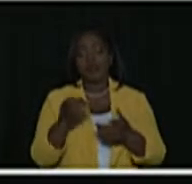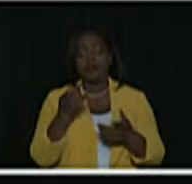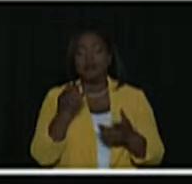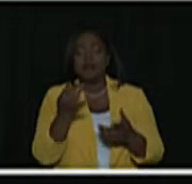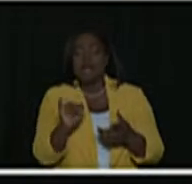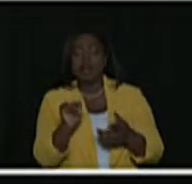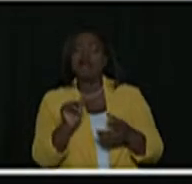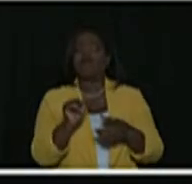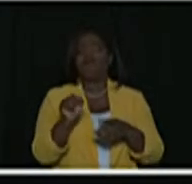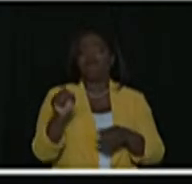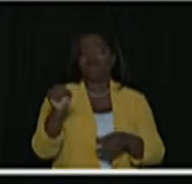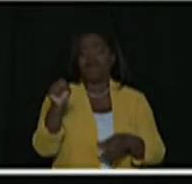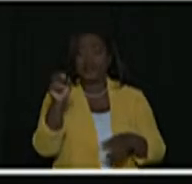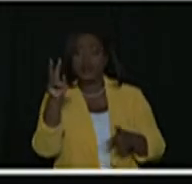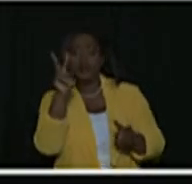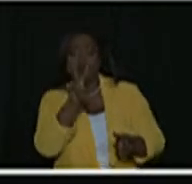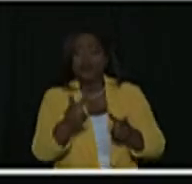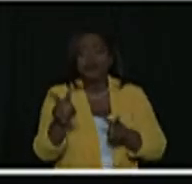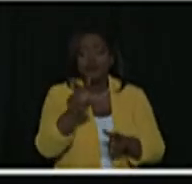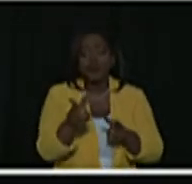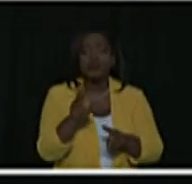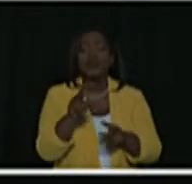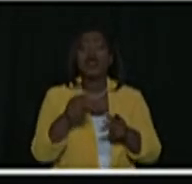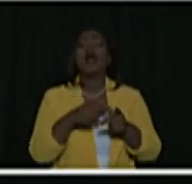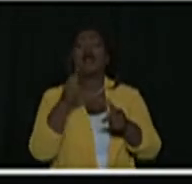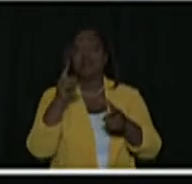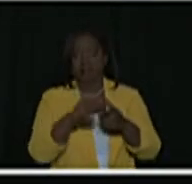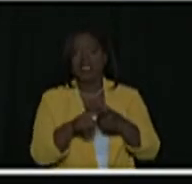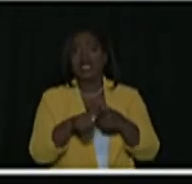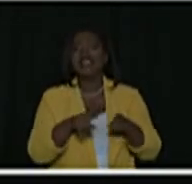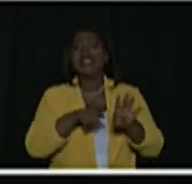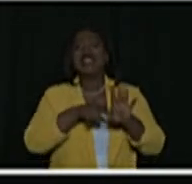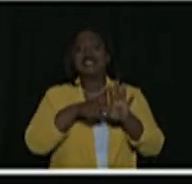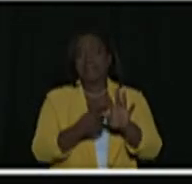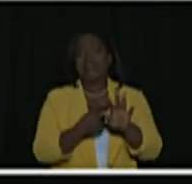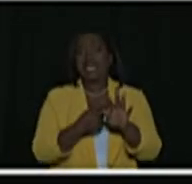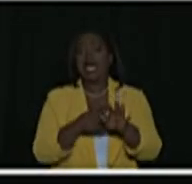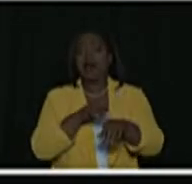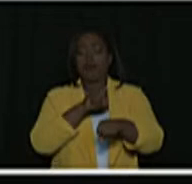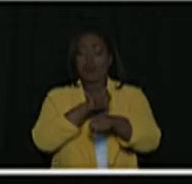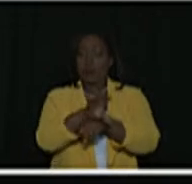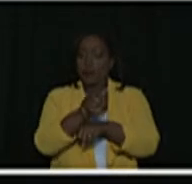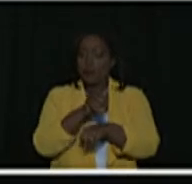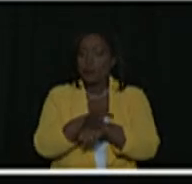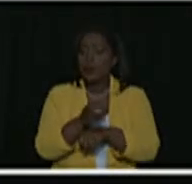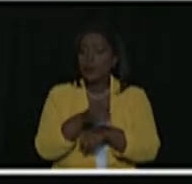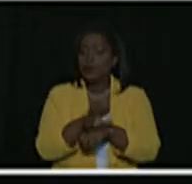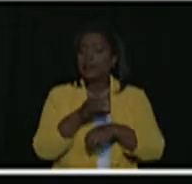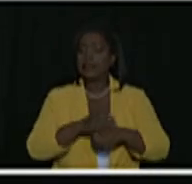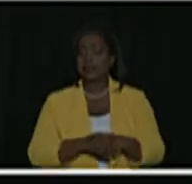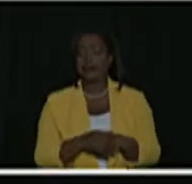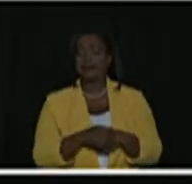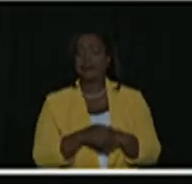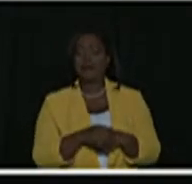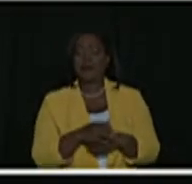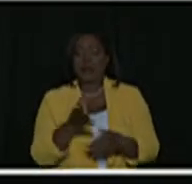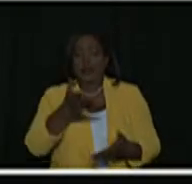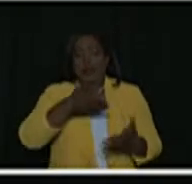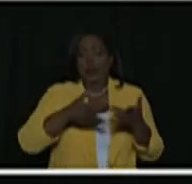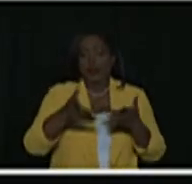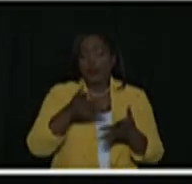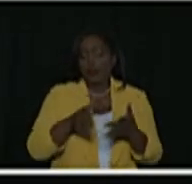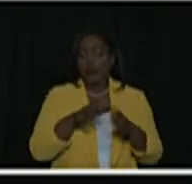the social workers who do counseling deal with the cases, if it requires more